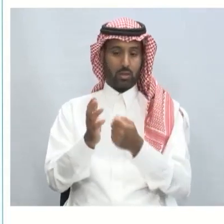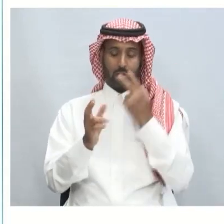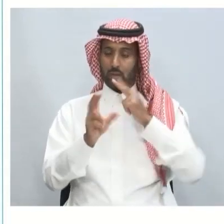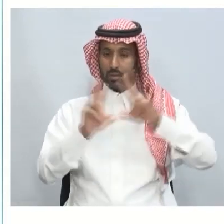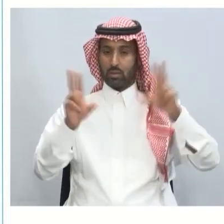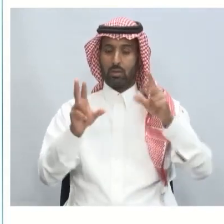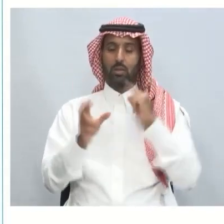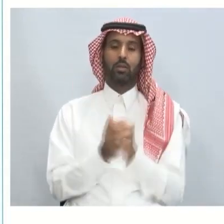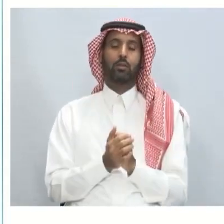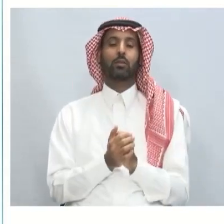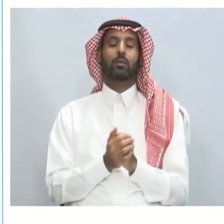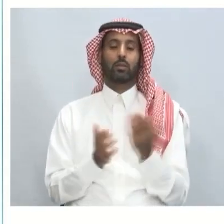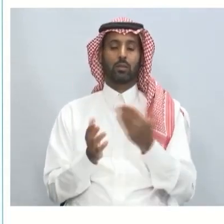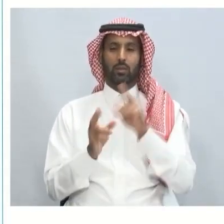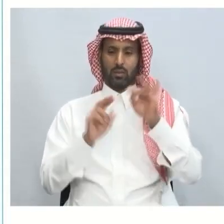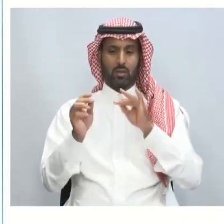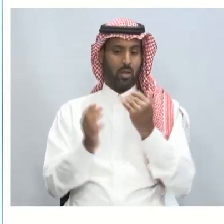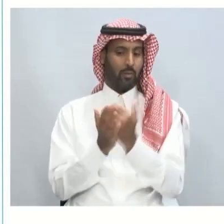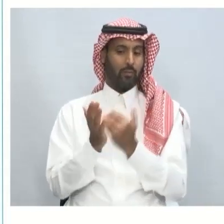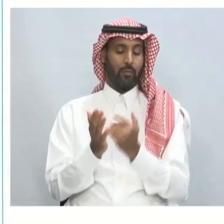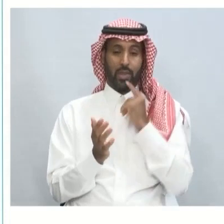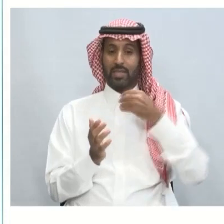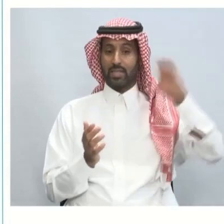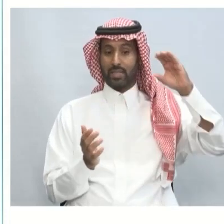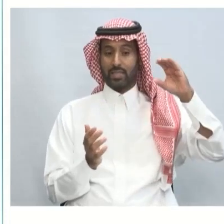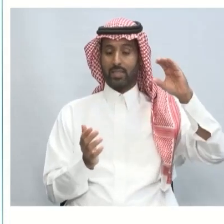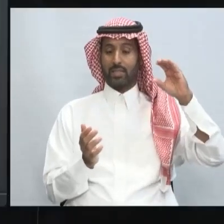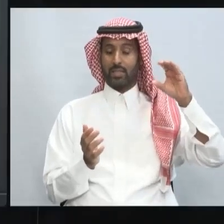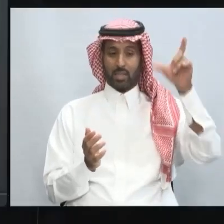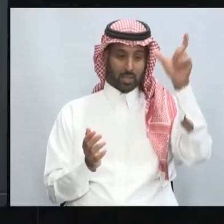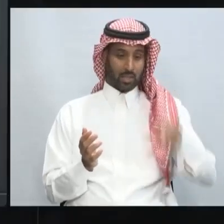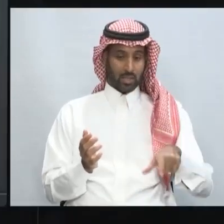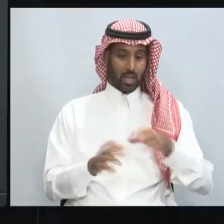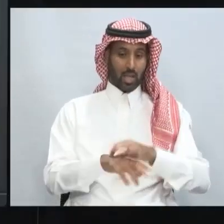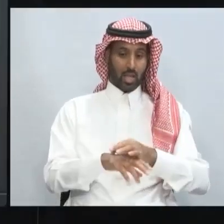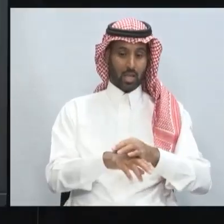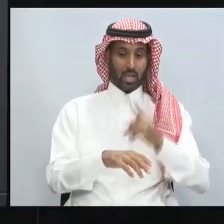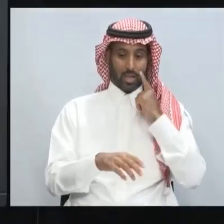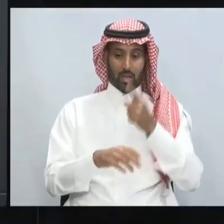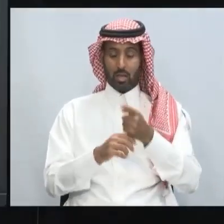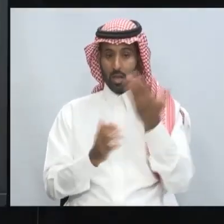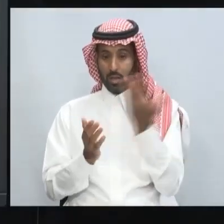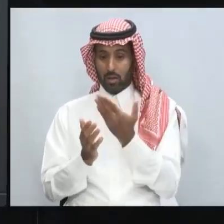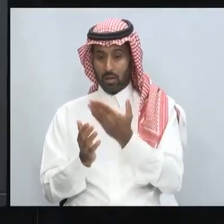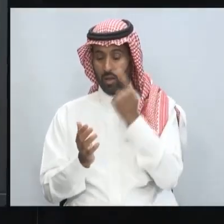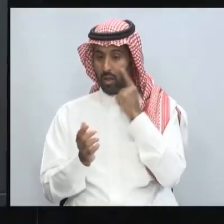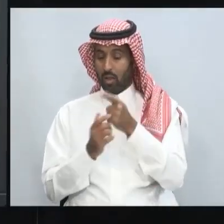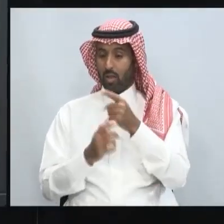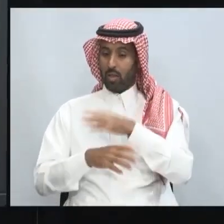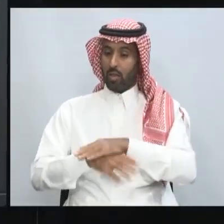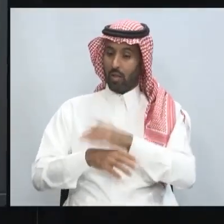TV scripts for films. C, this person is involved in the study and care